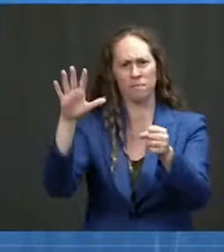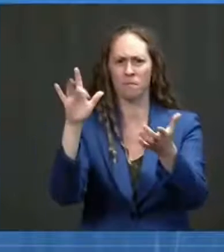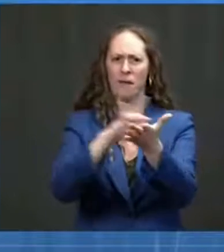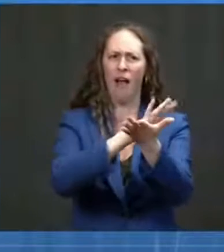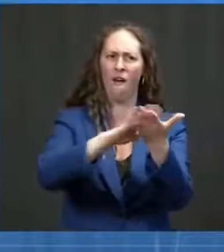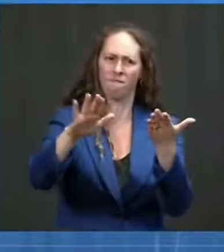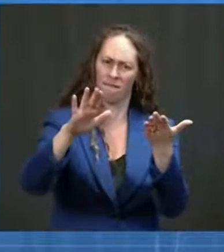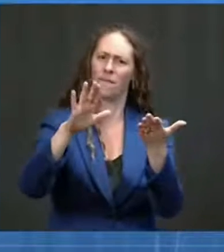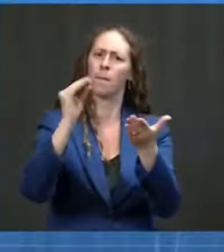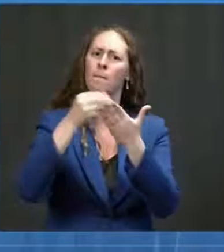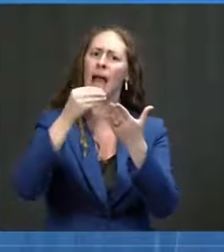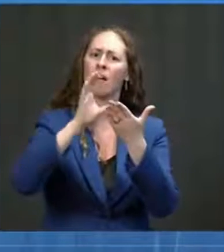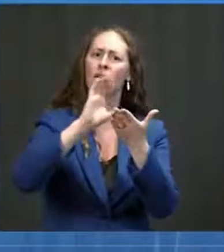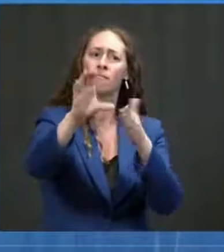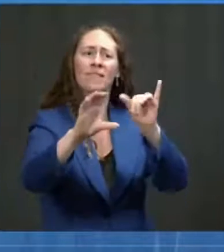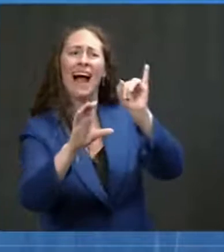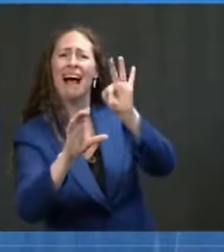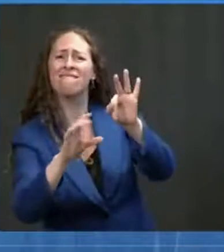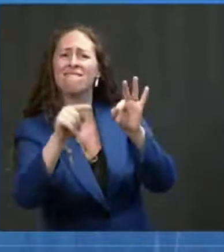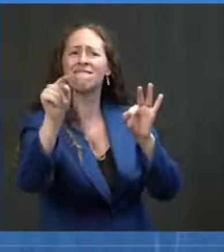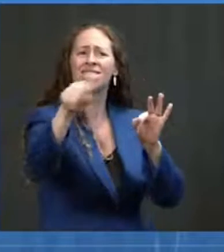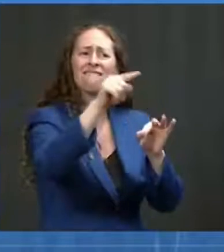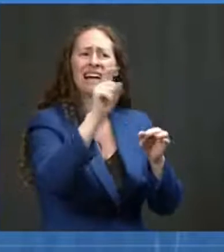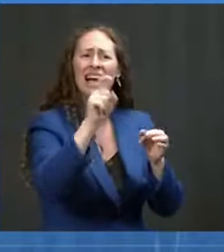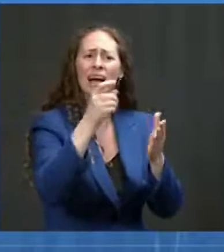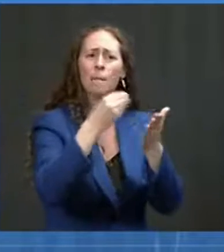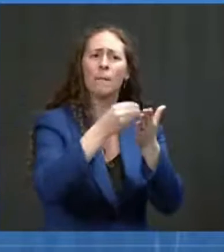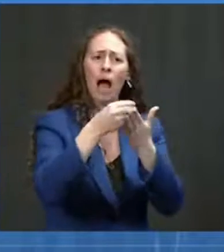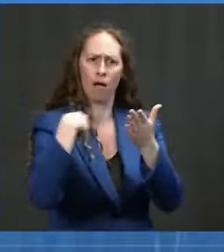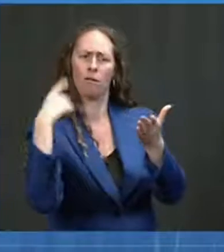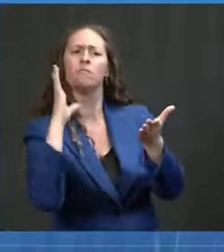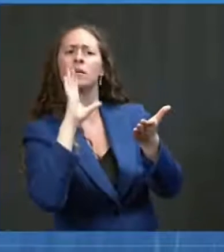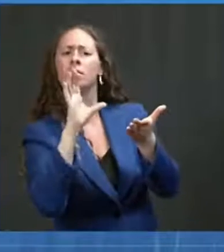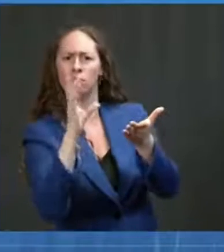personnel for critical COVID-19 missions.